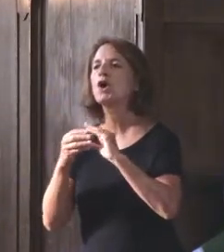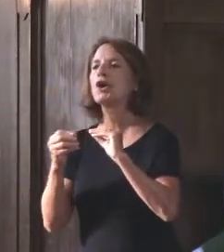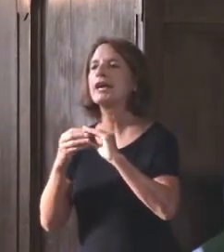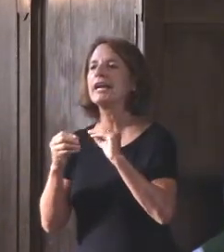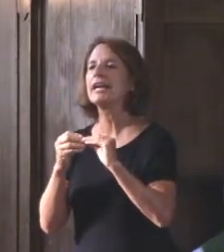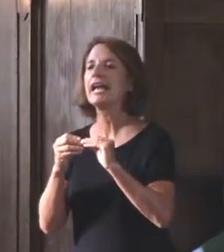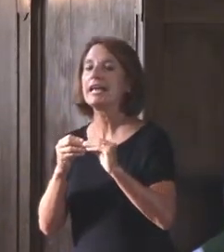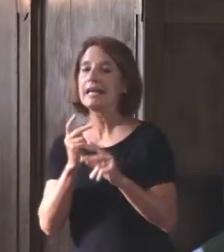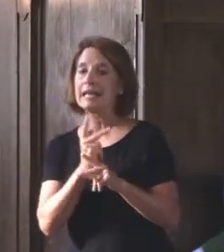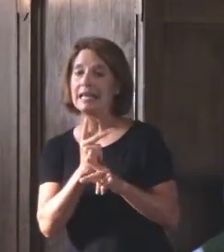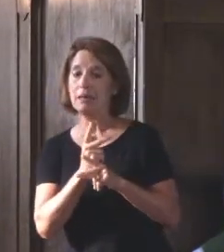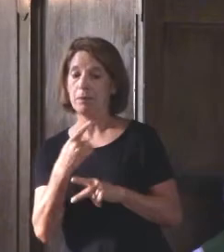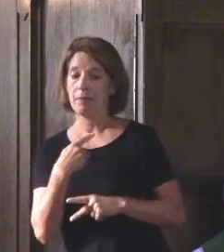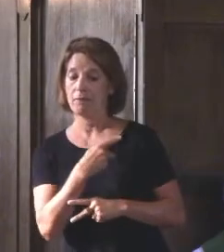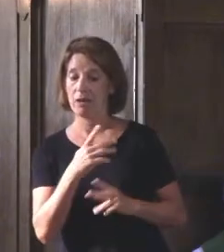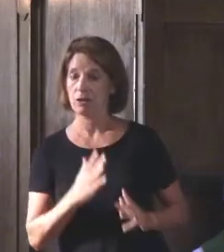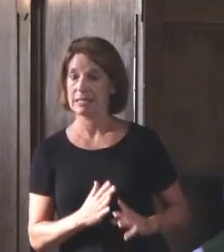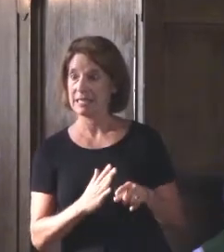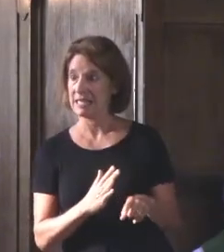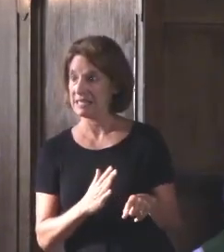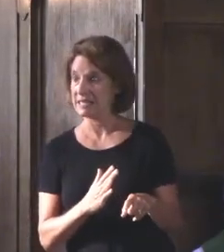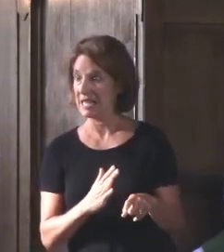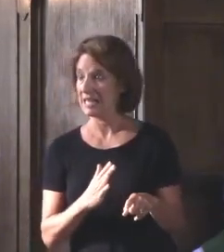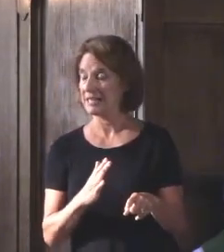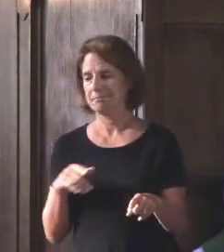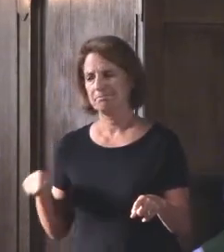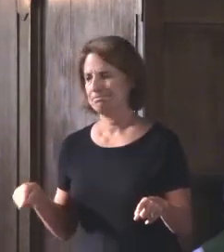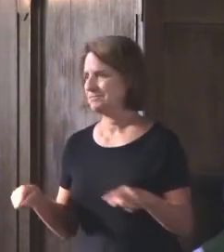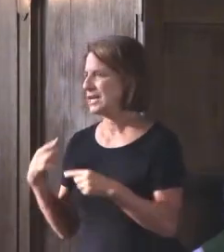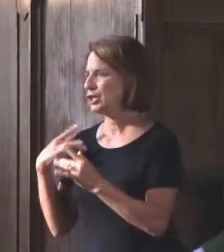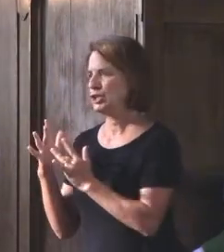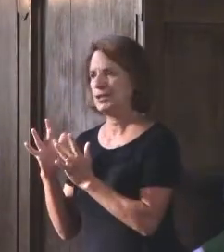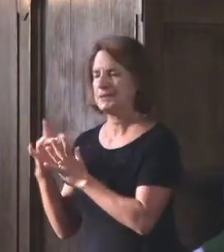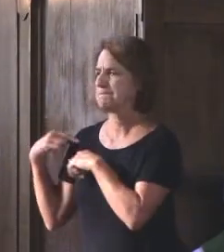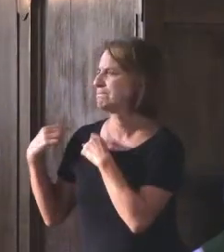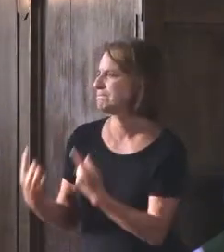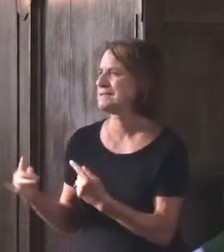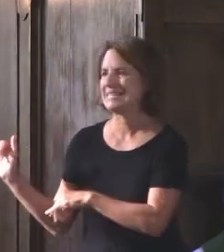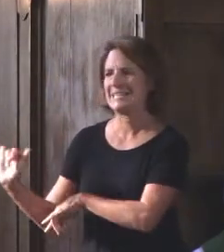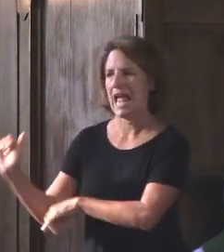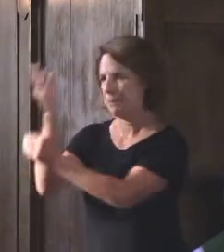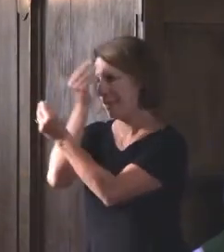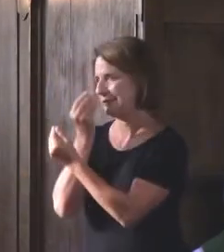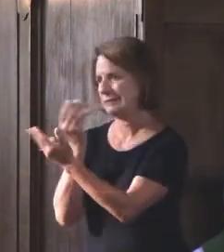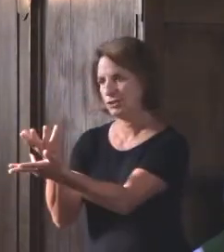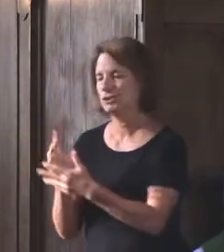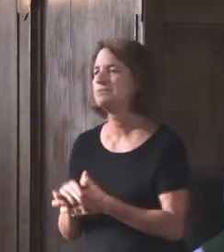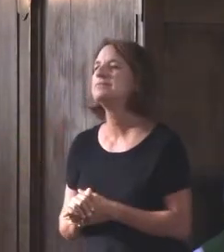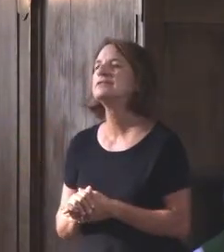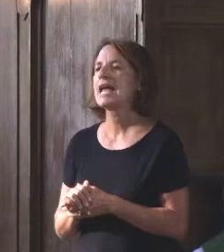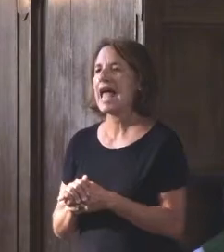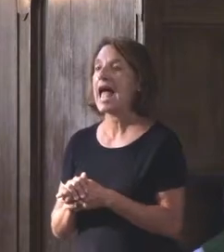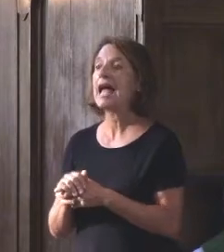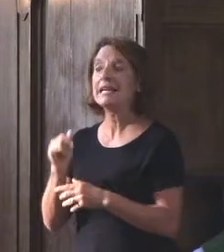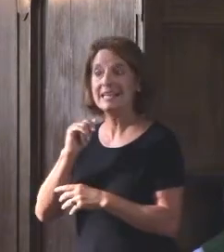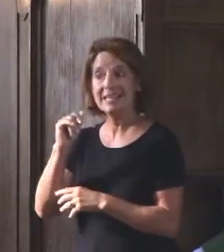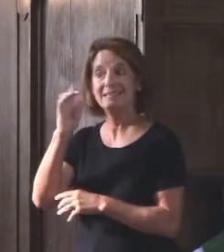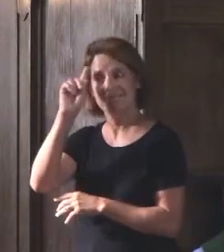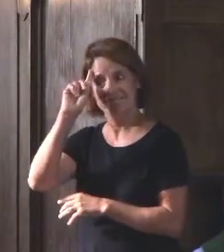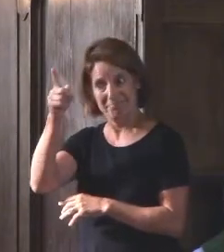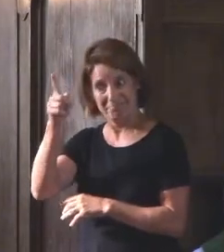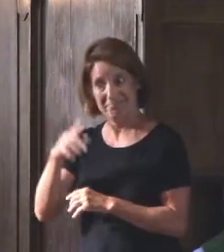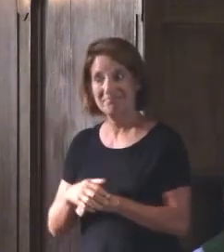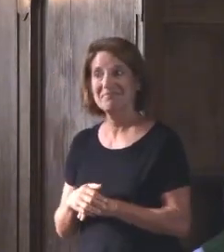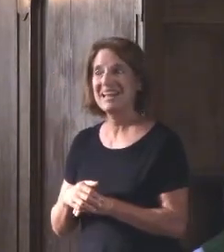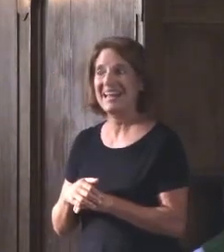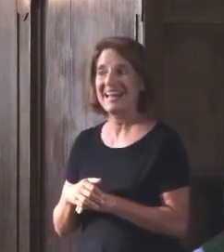all the while proclaiming the same things he's been preaching all along. And he does this in kind of a clever way, so it's hard for them to